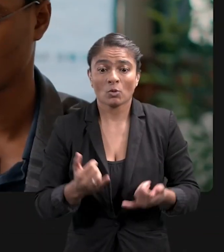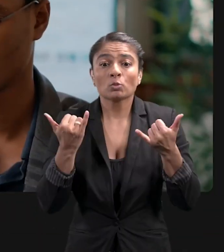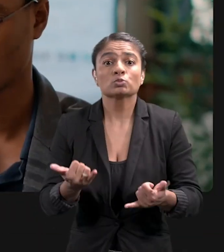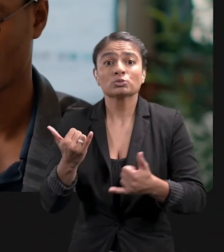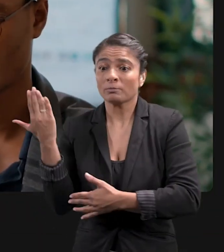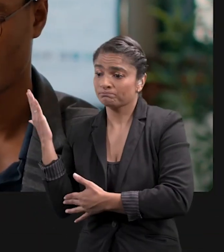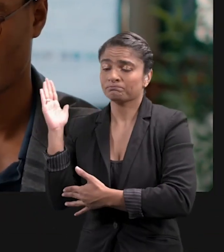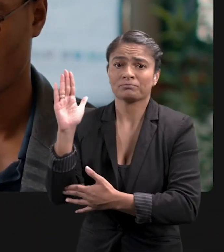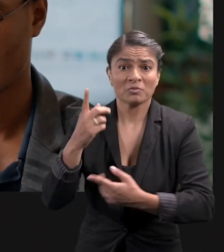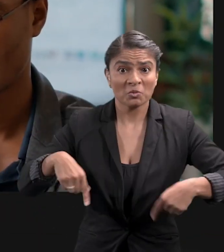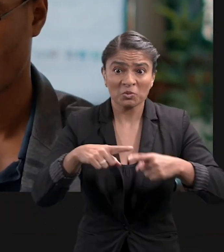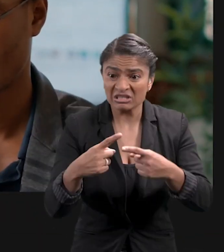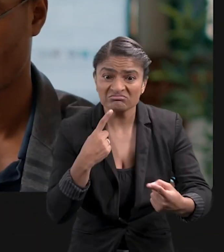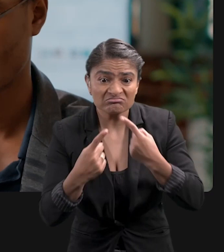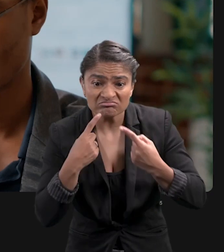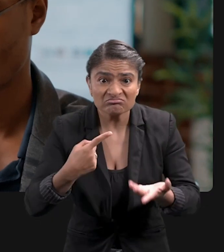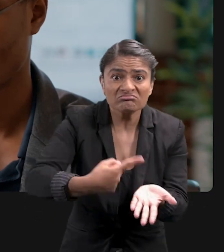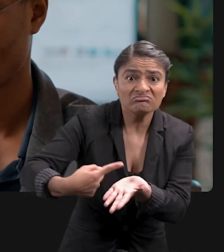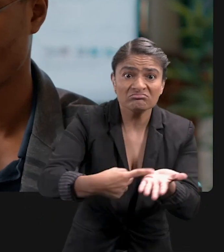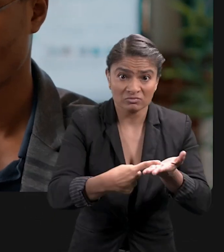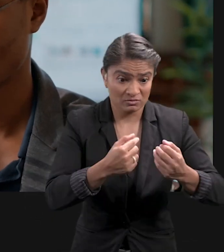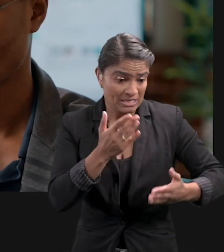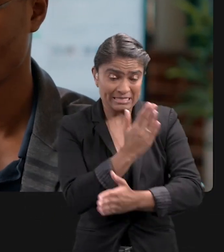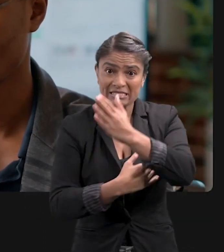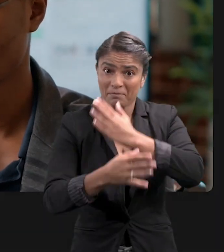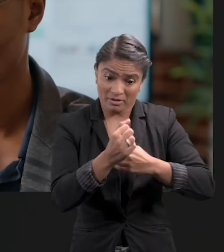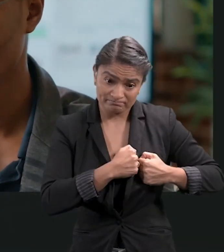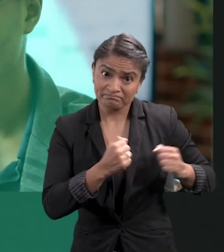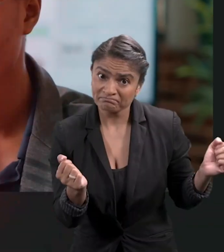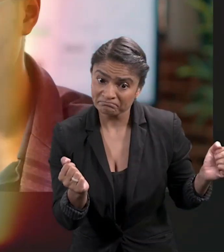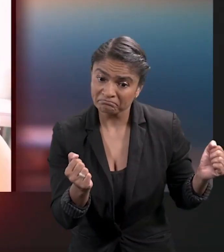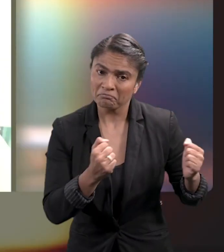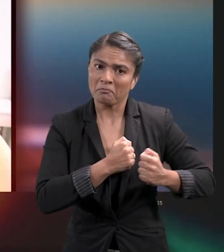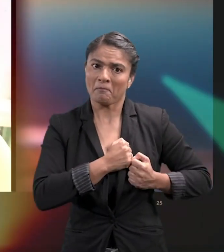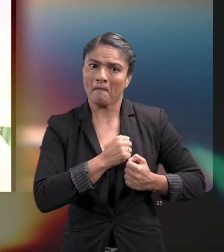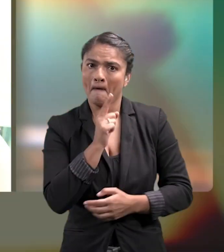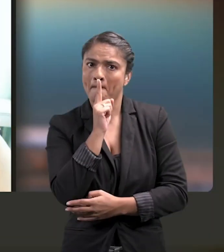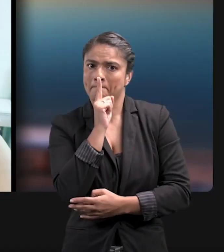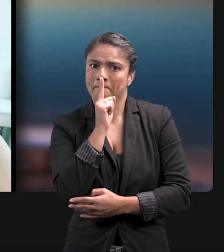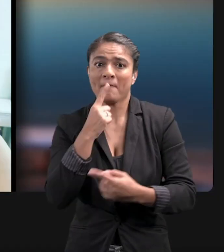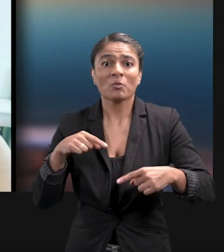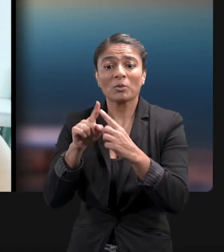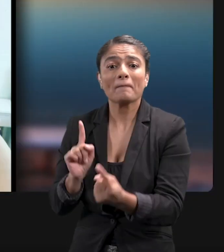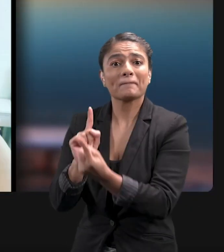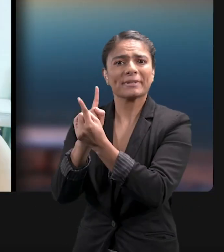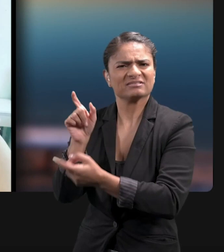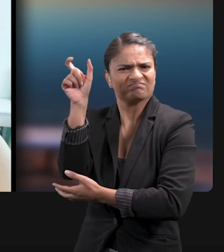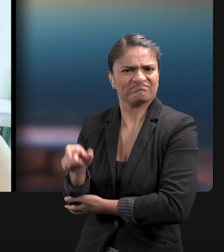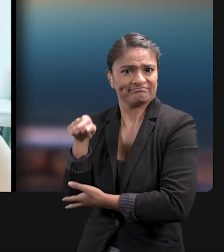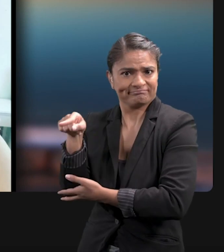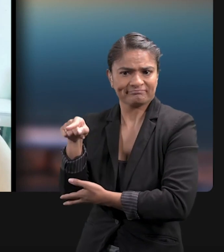In today's program, we discuss to disclose my disability or not. We visit Luigia Nicholas, sharing